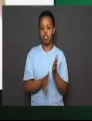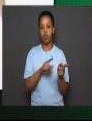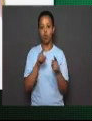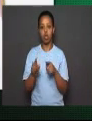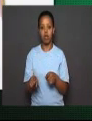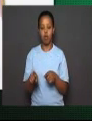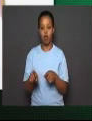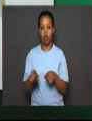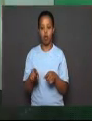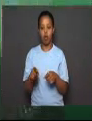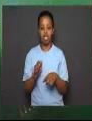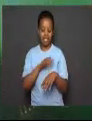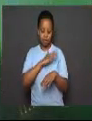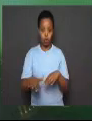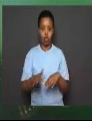involving fruit flies.